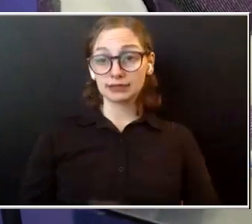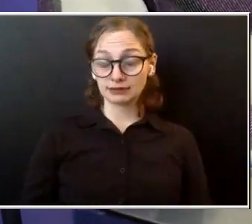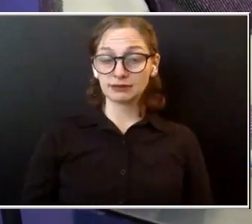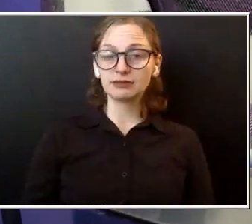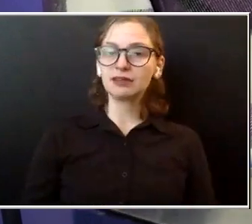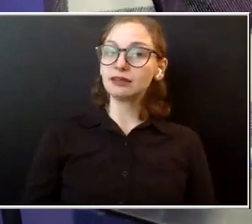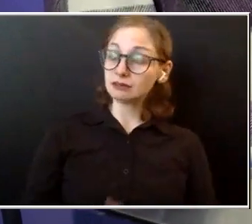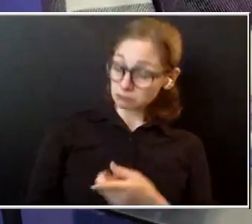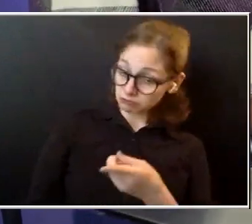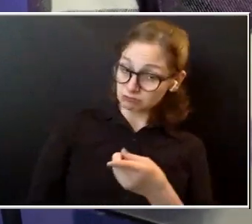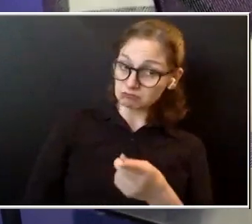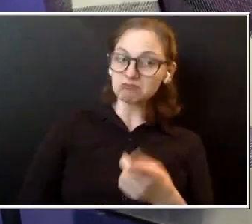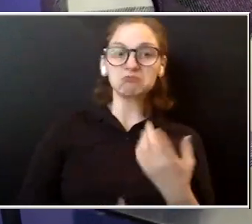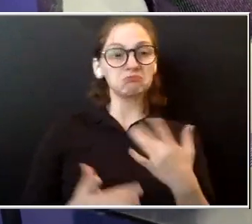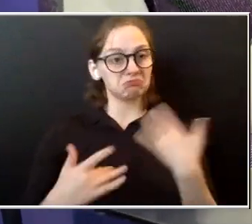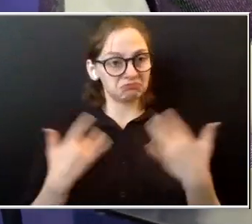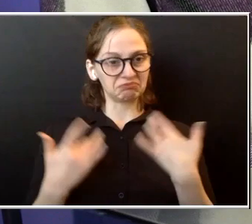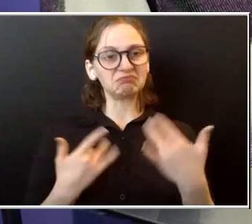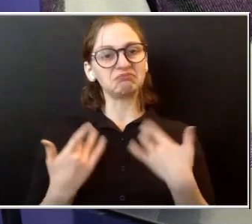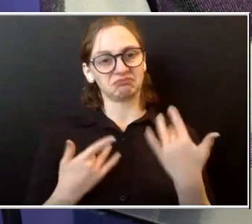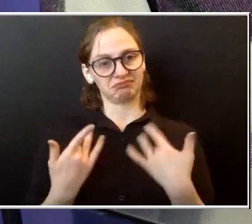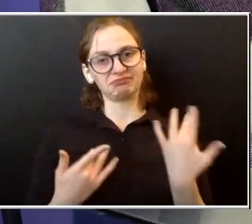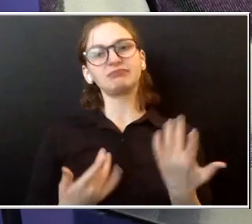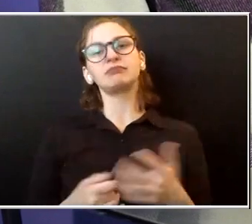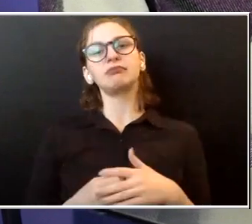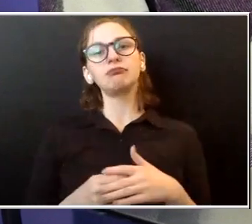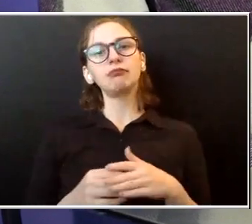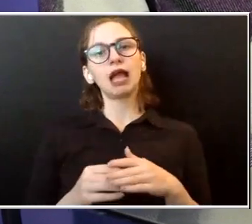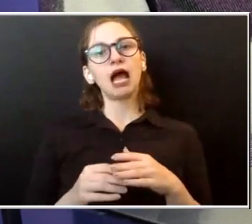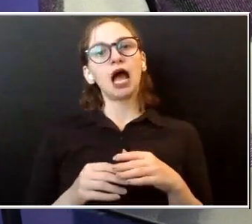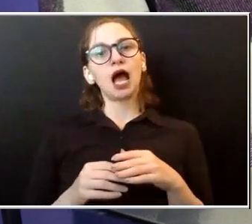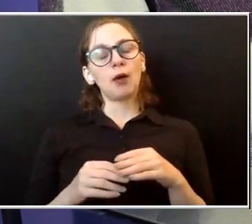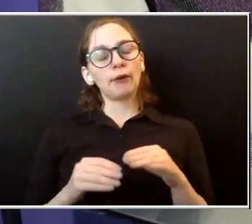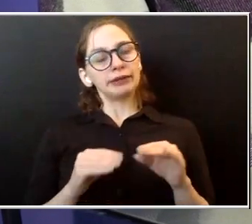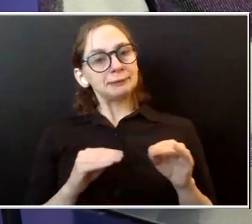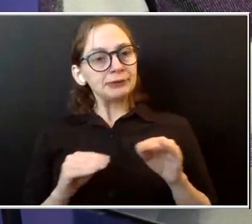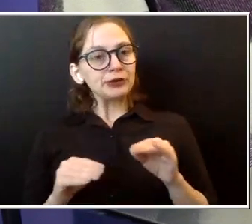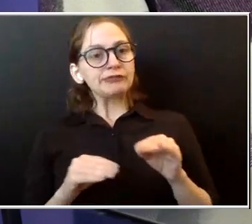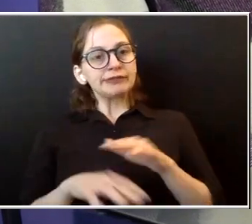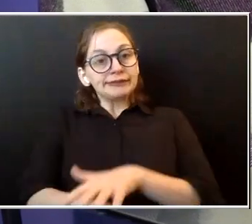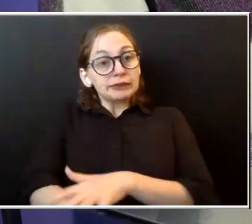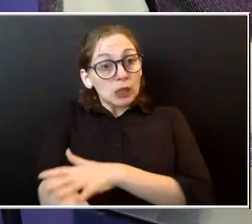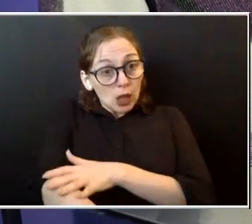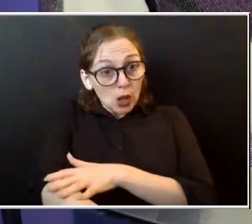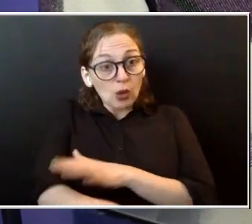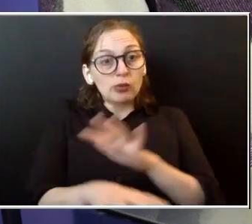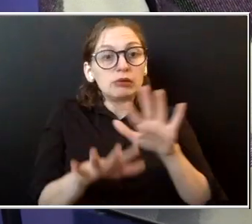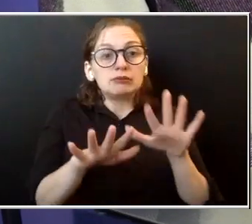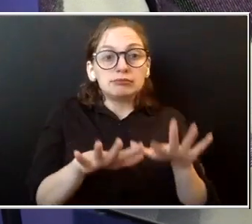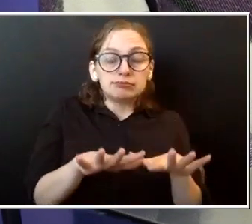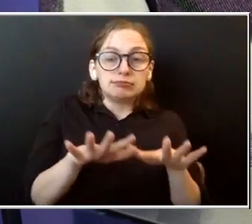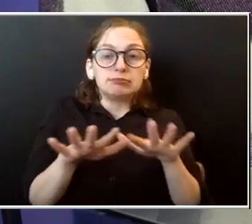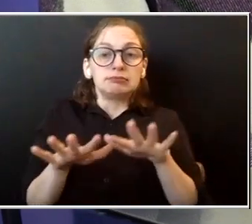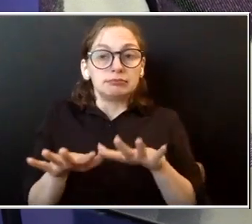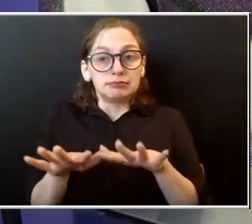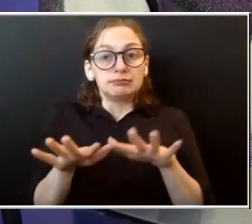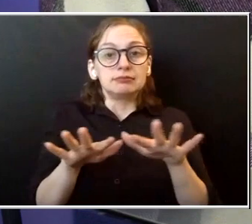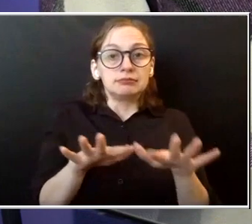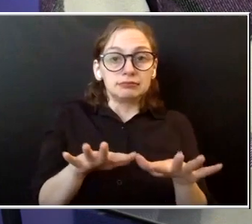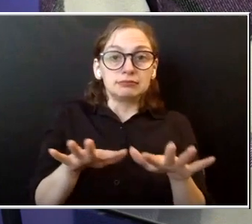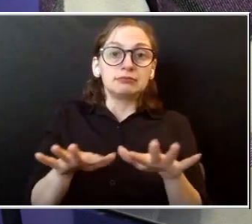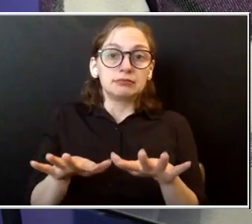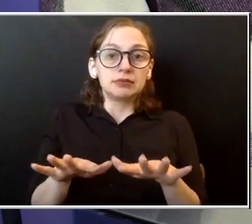excitement, moving slow and easy, and just